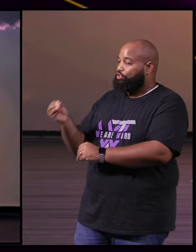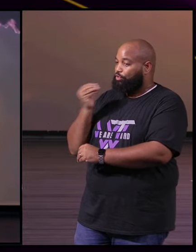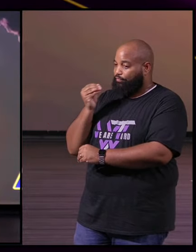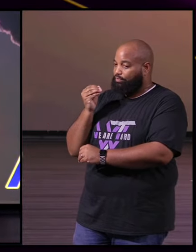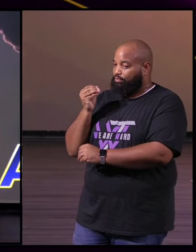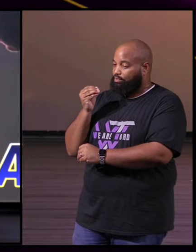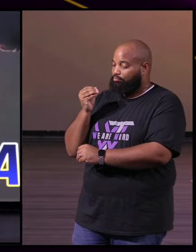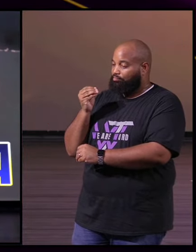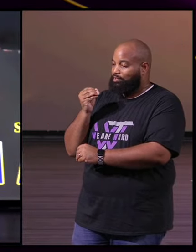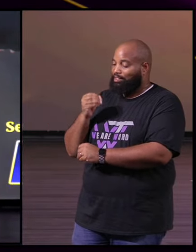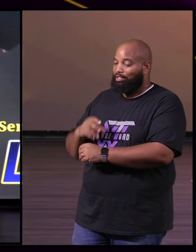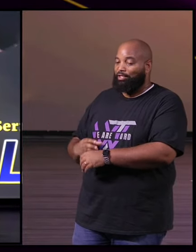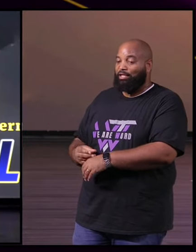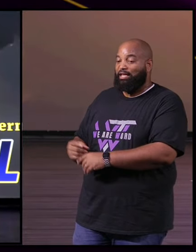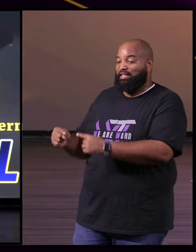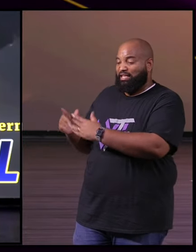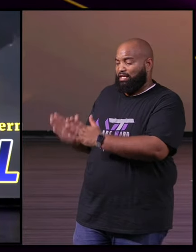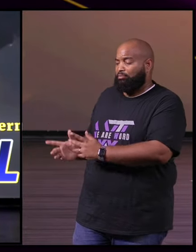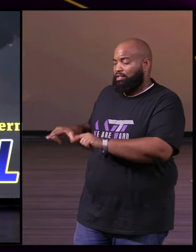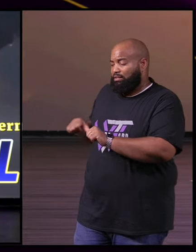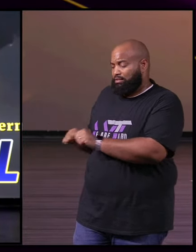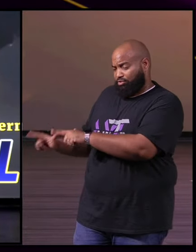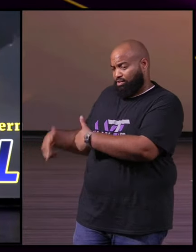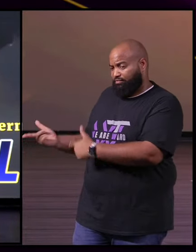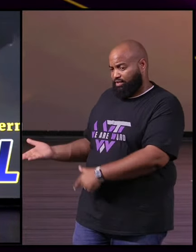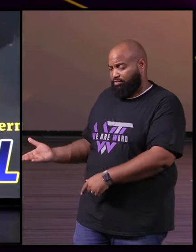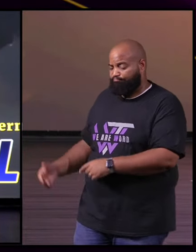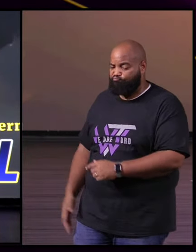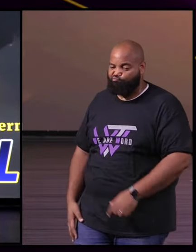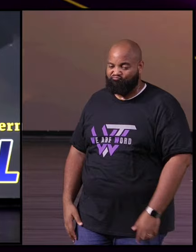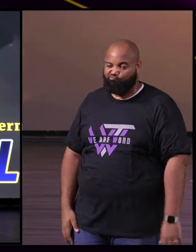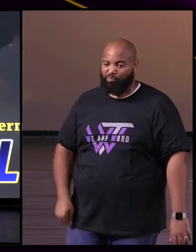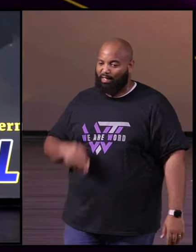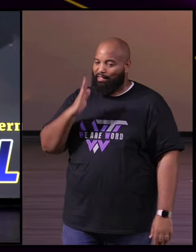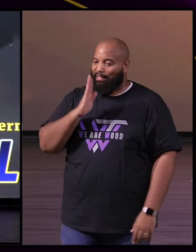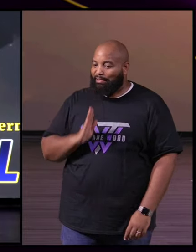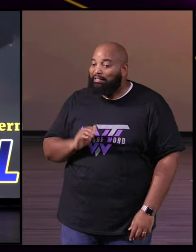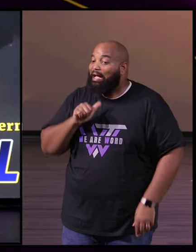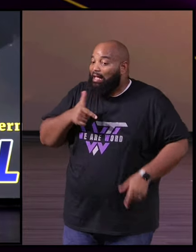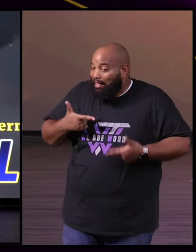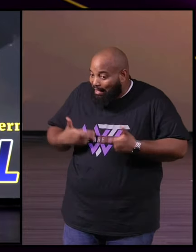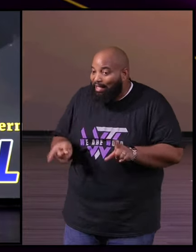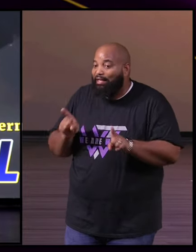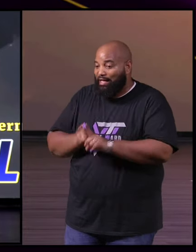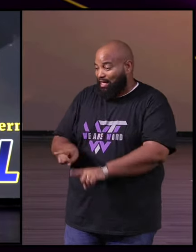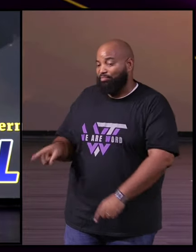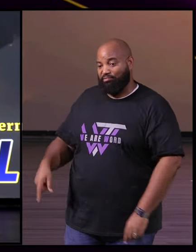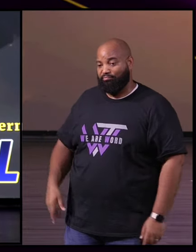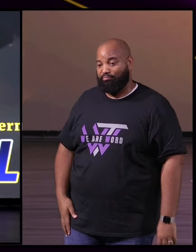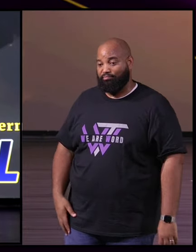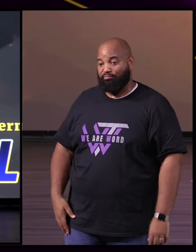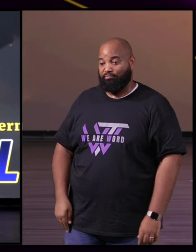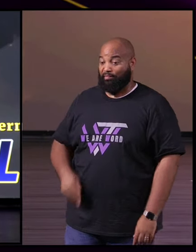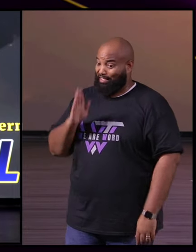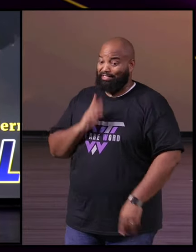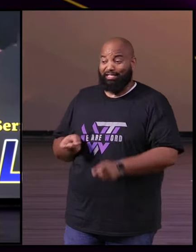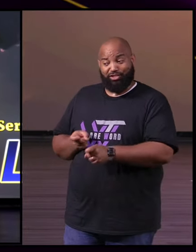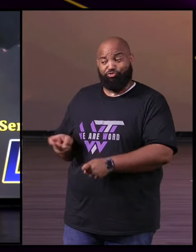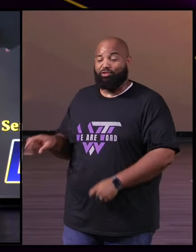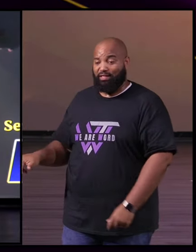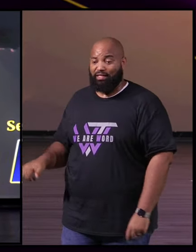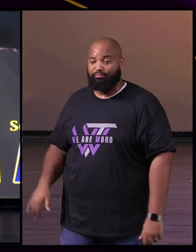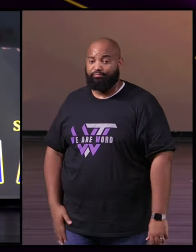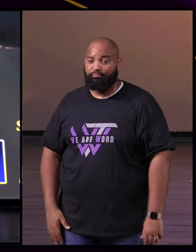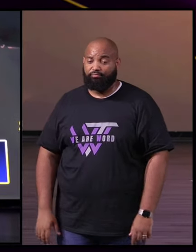by God. I'm gonna move on, but I want somebody to get this in your spirit because you're in the room, you're on East City campus, and you're living this